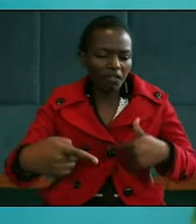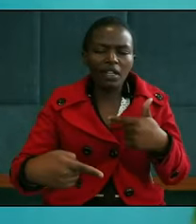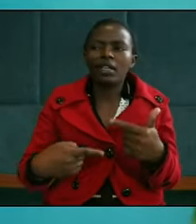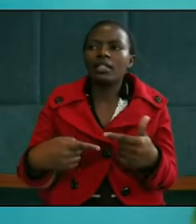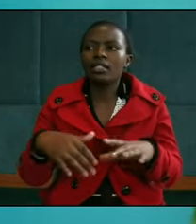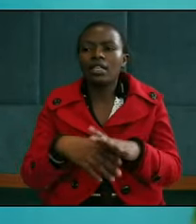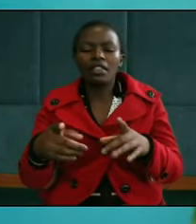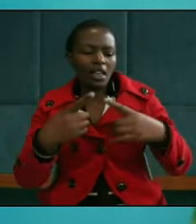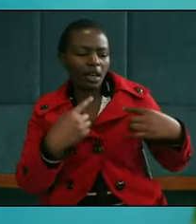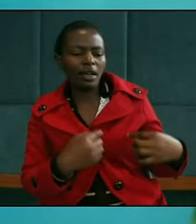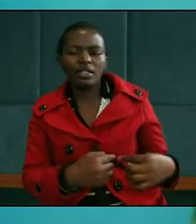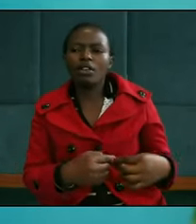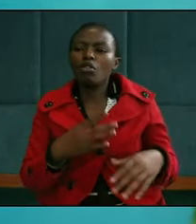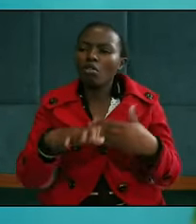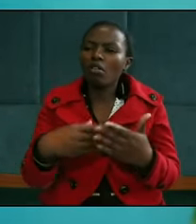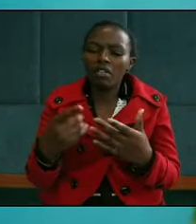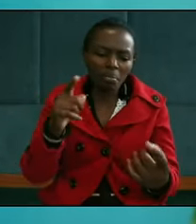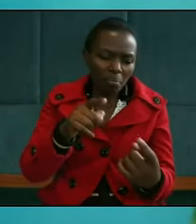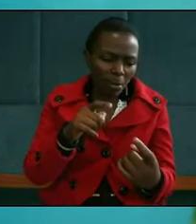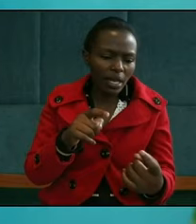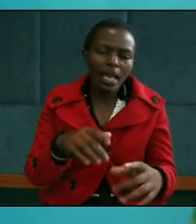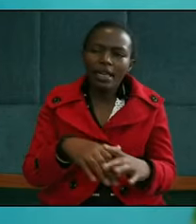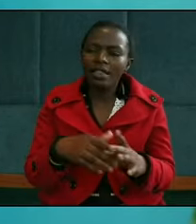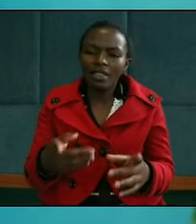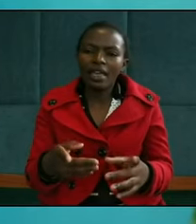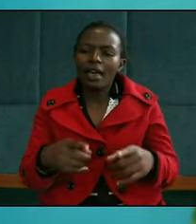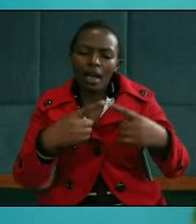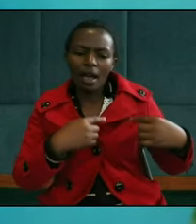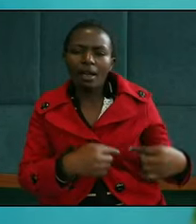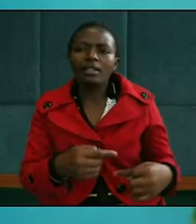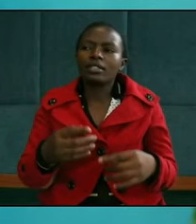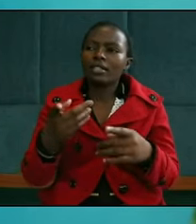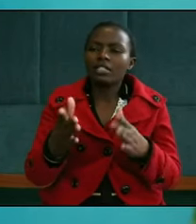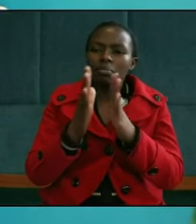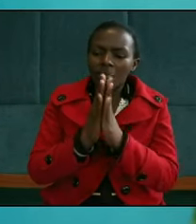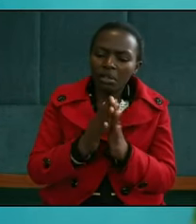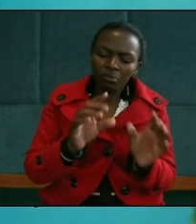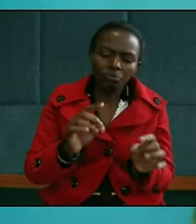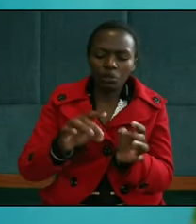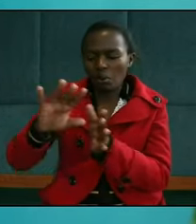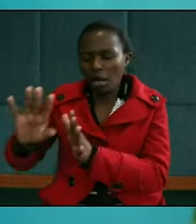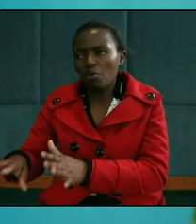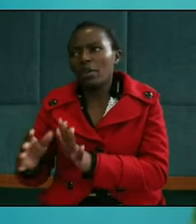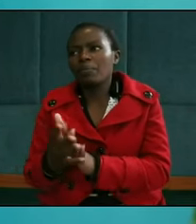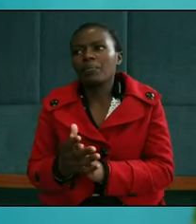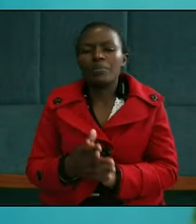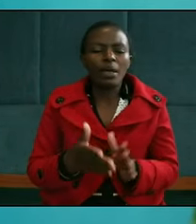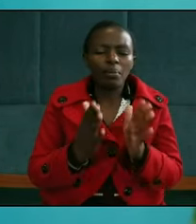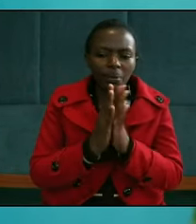any bitterness from among them. It removed any rivalry for supremacy from among them.